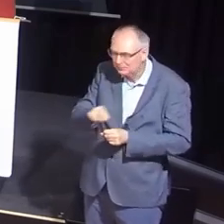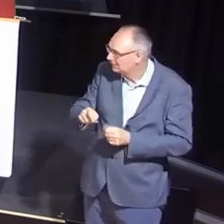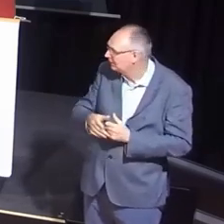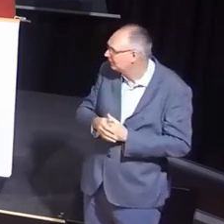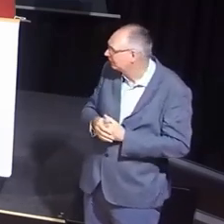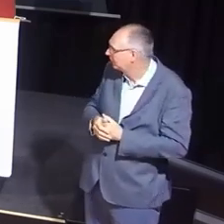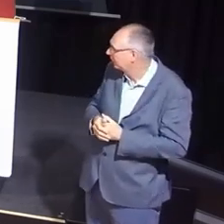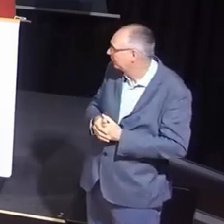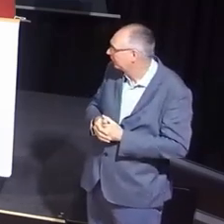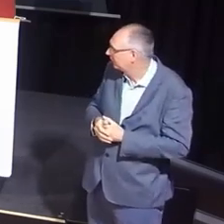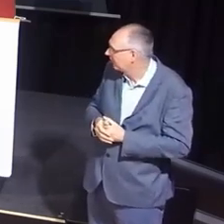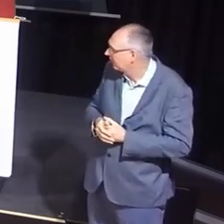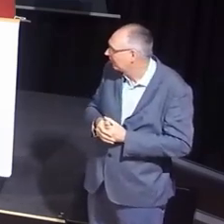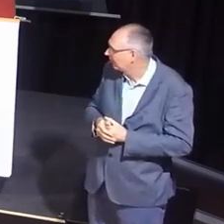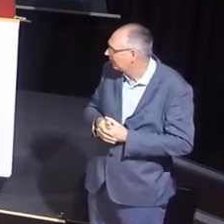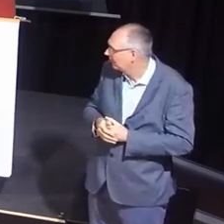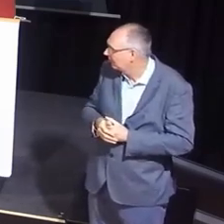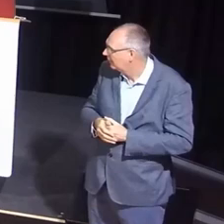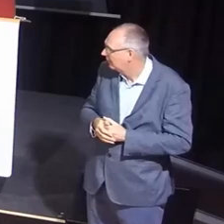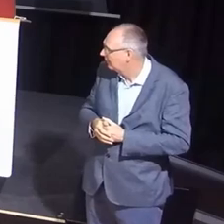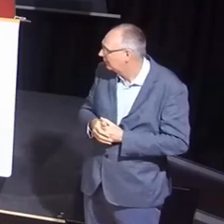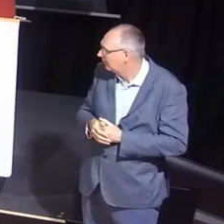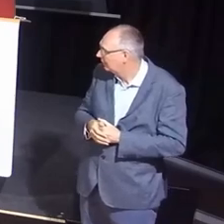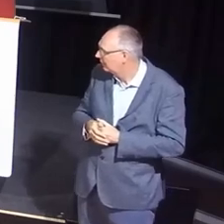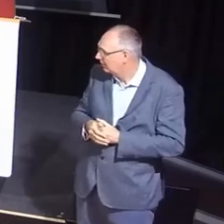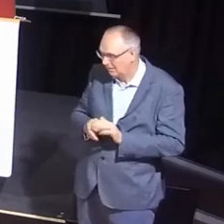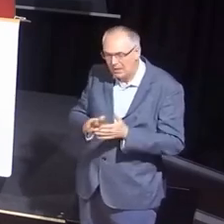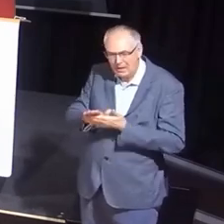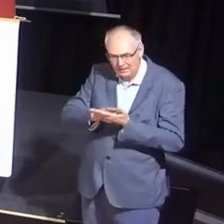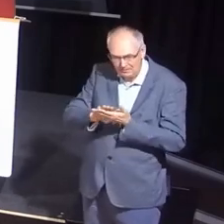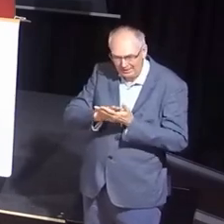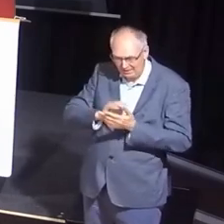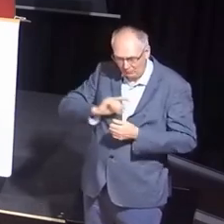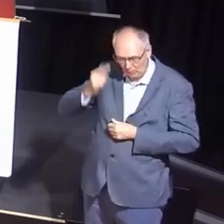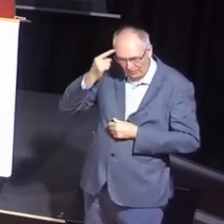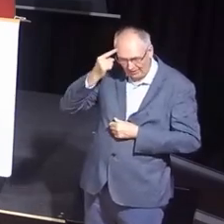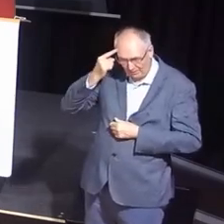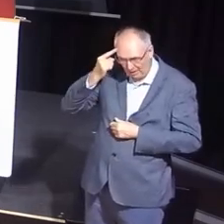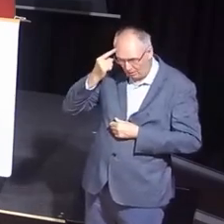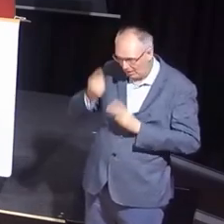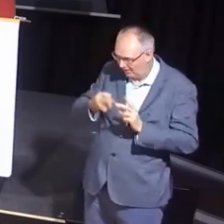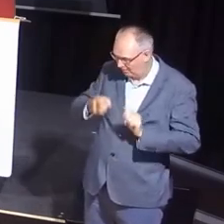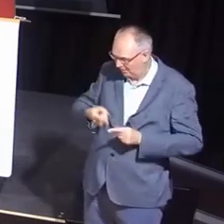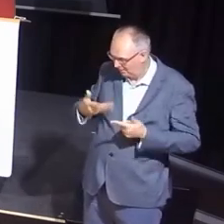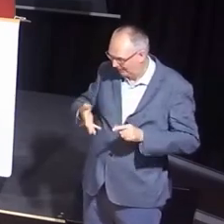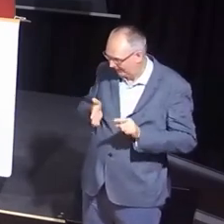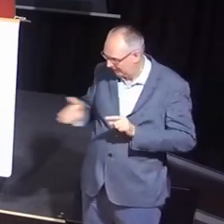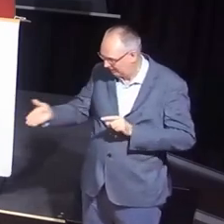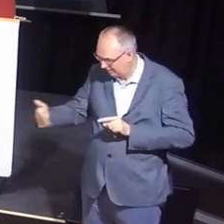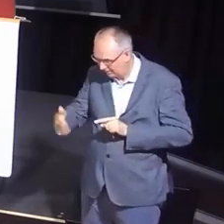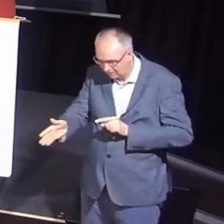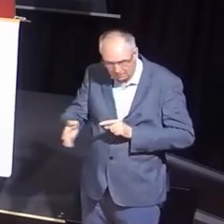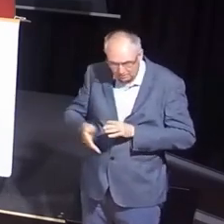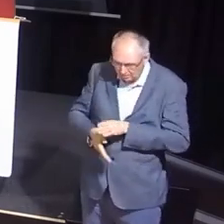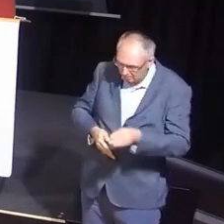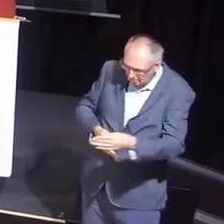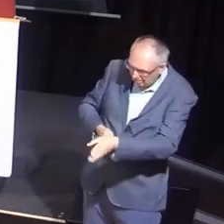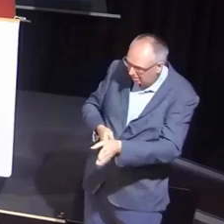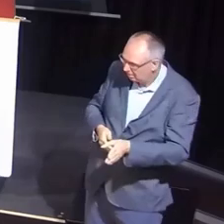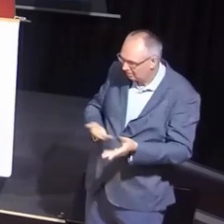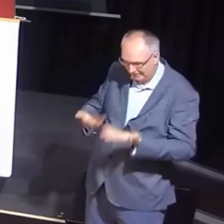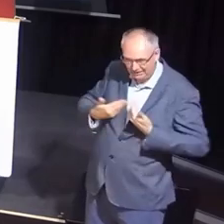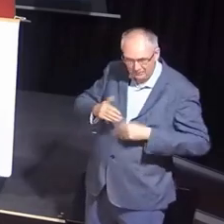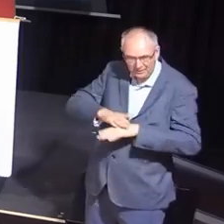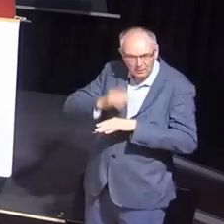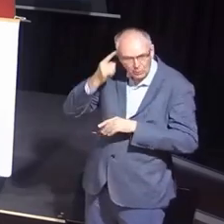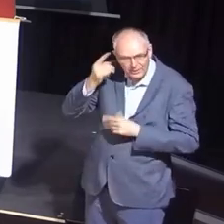an overload of information, actually enough in something where you think about where other people have goes, so you can actually have that time to actually think about it,